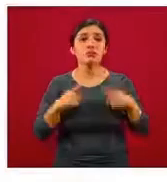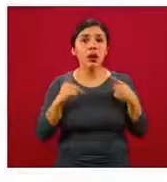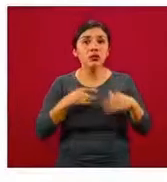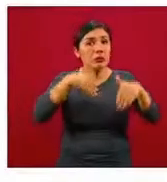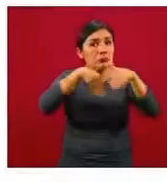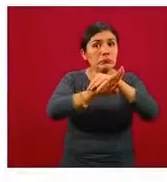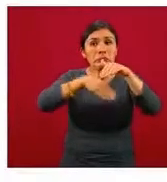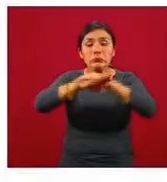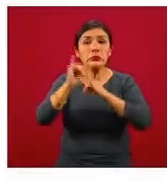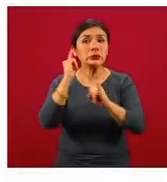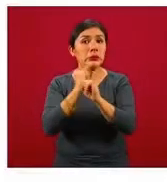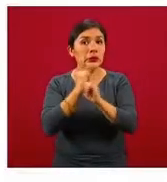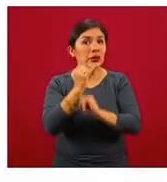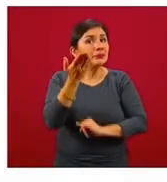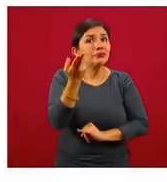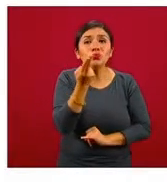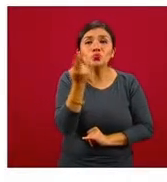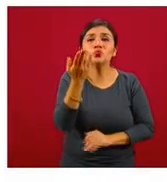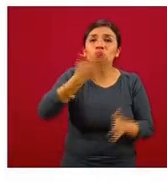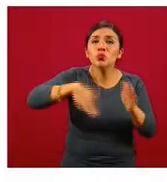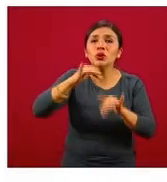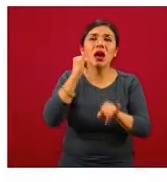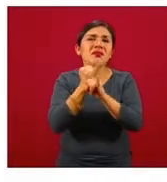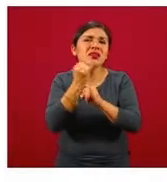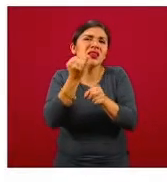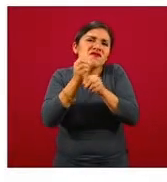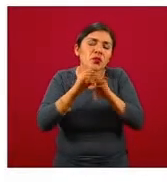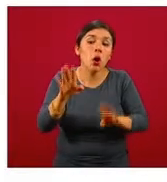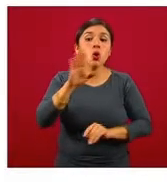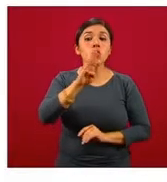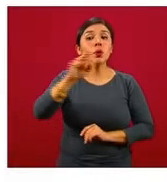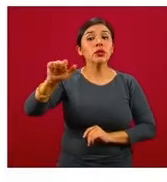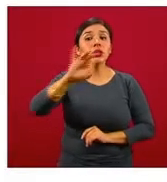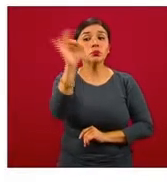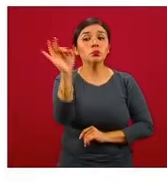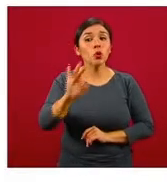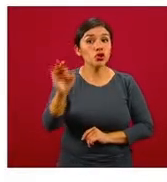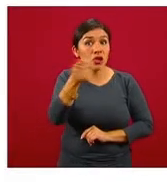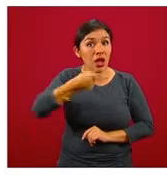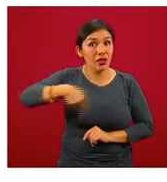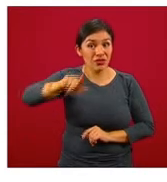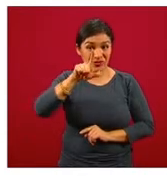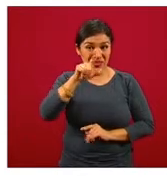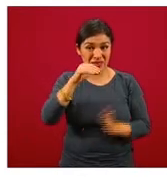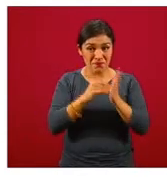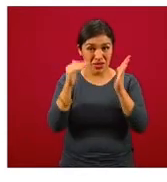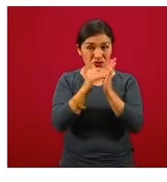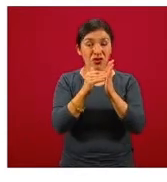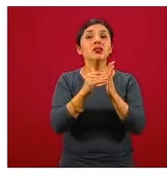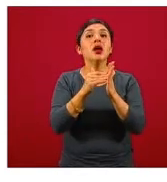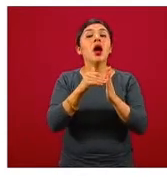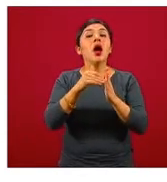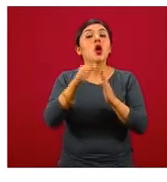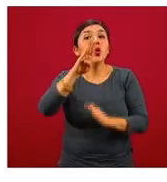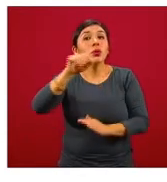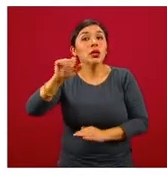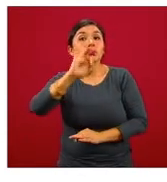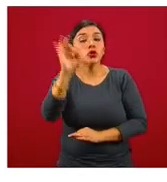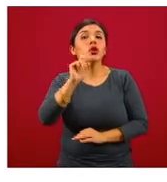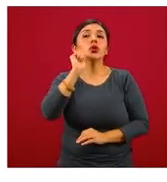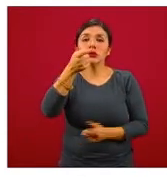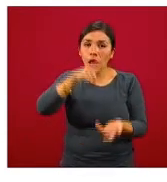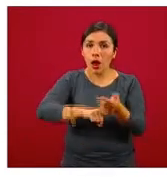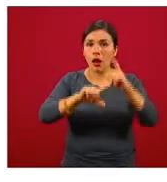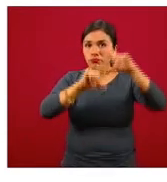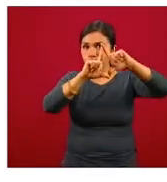personas diferentes que han entrado These are a the nuestra people who página have web, visited el our 96% de ellos website. dentro de nuestro 96% of them territorio have done it nacional